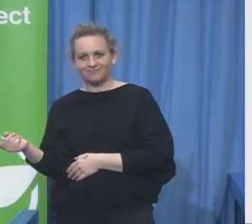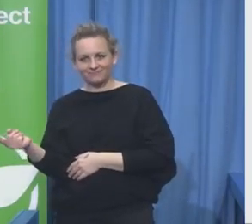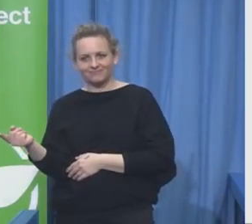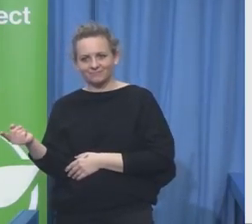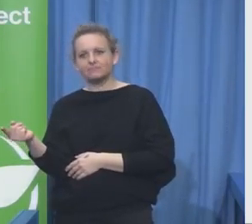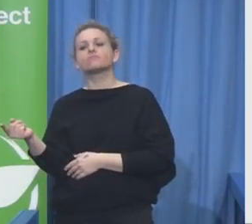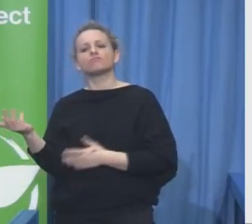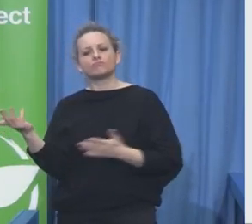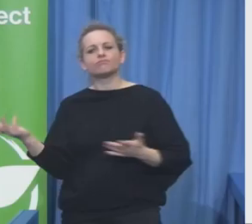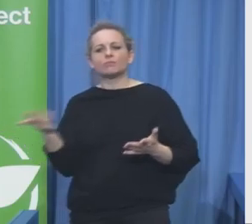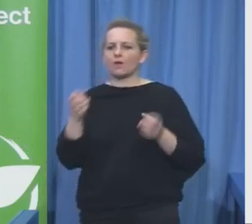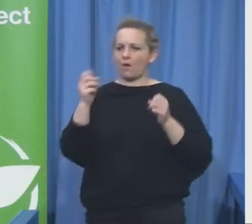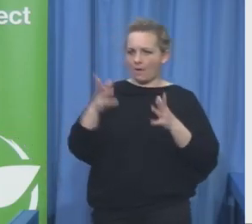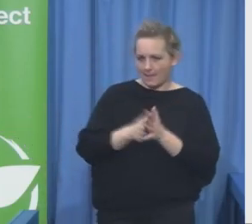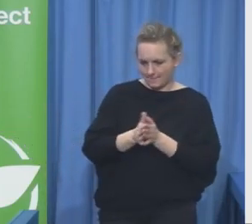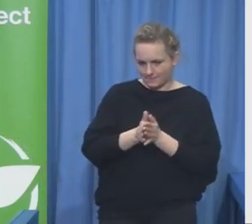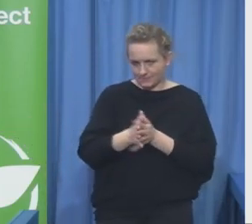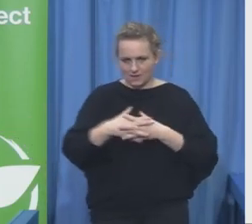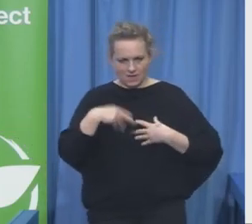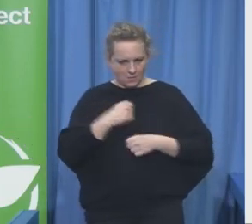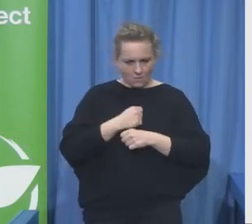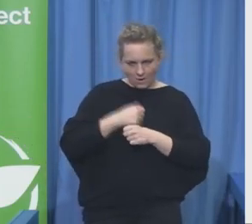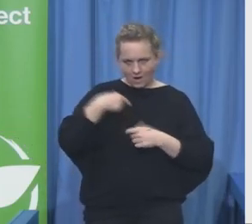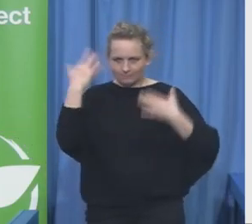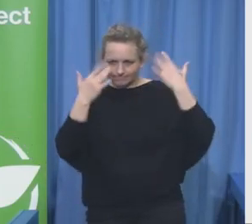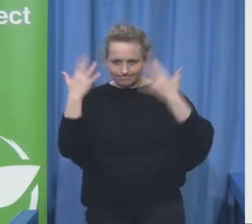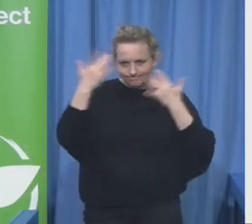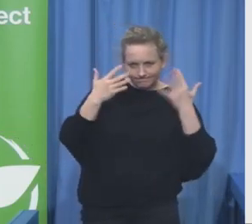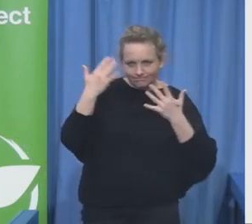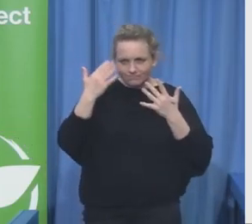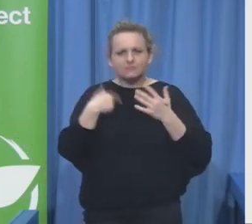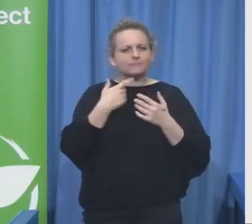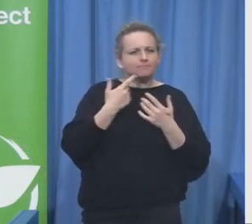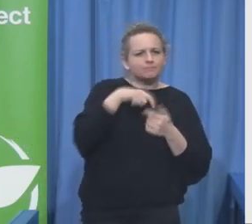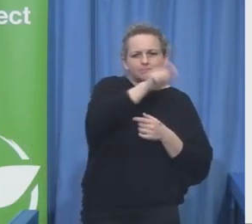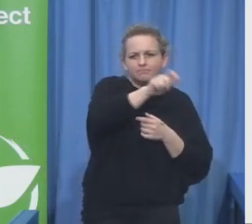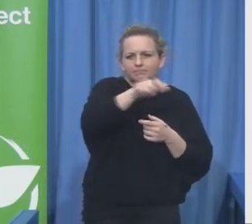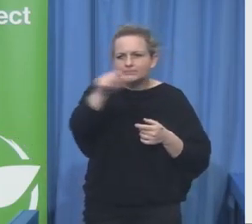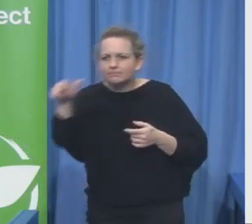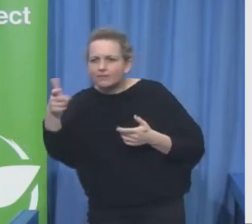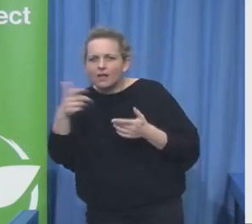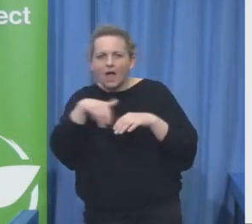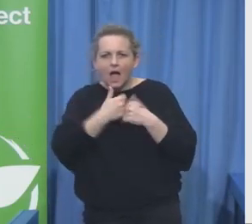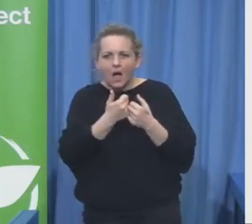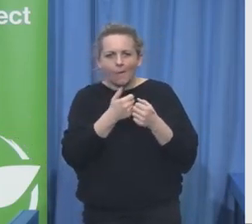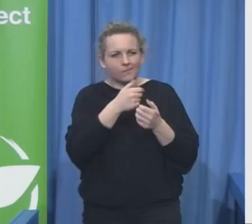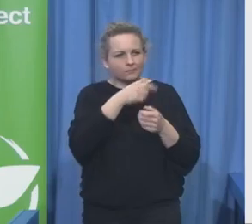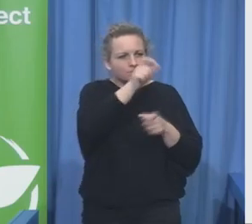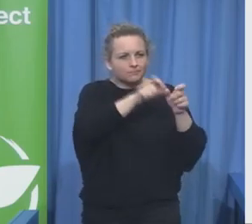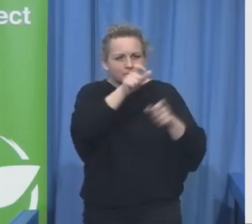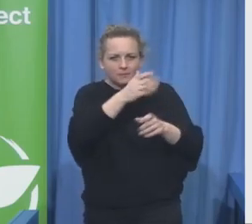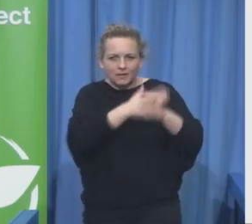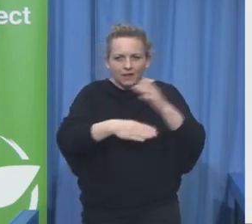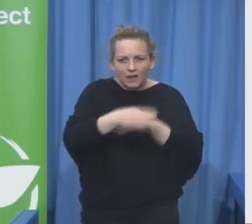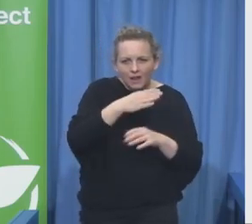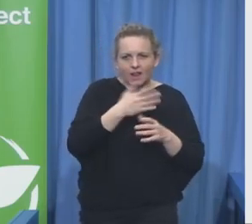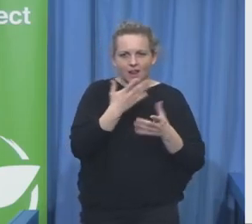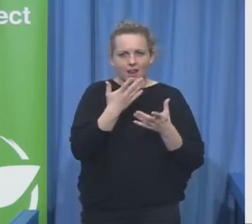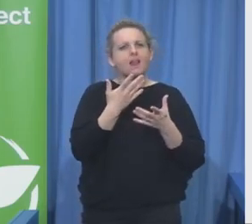employ, we're running to recruit, but that's not the first step. You have to be ready. Number